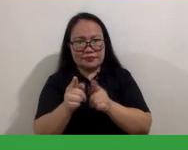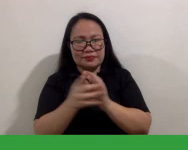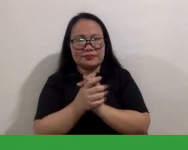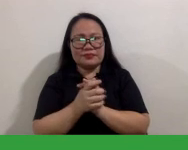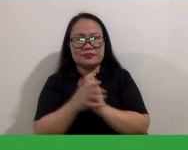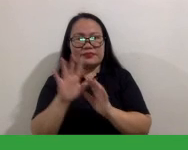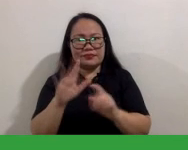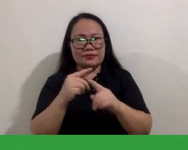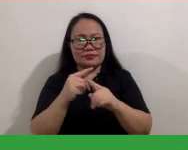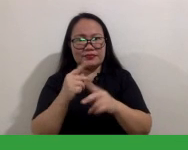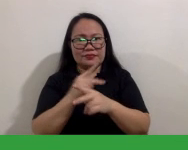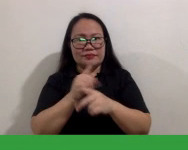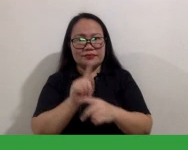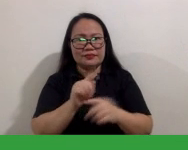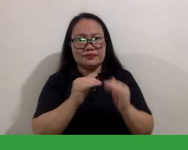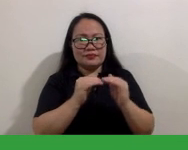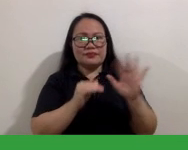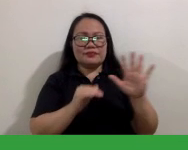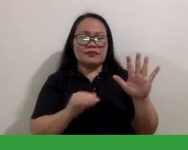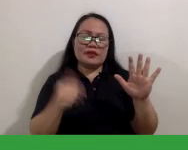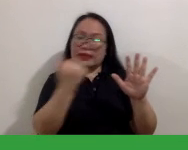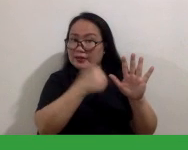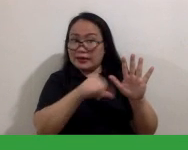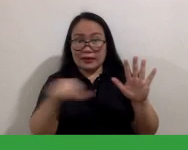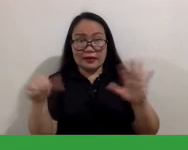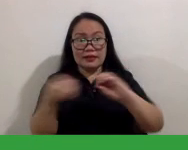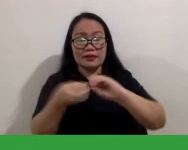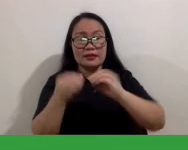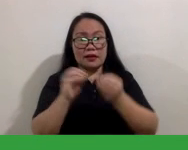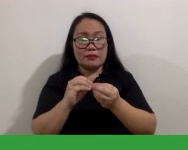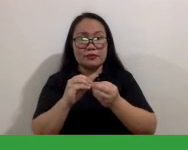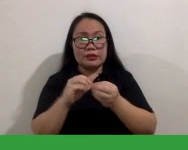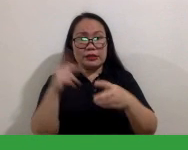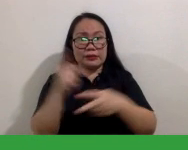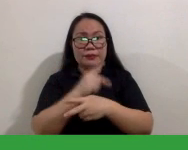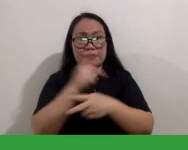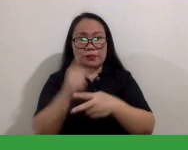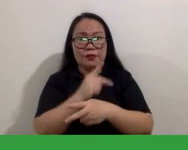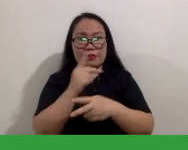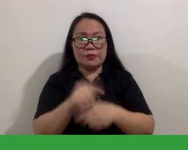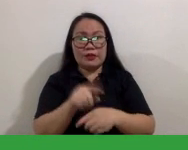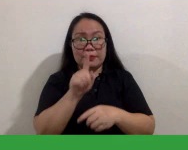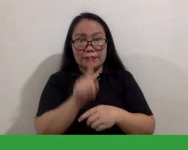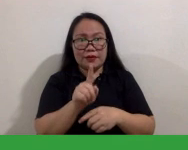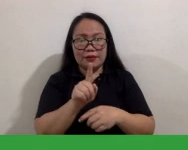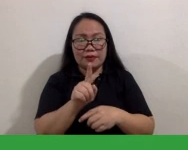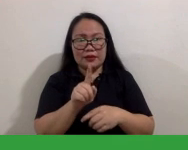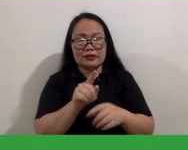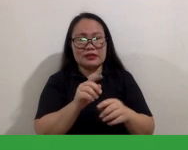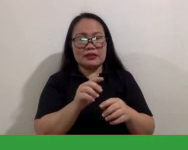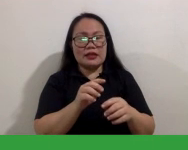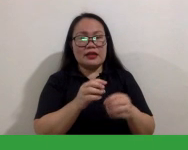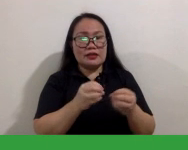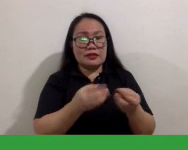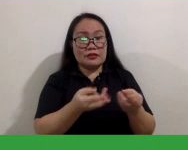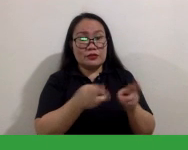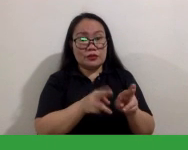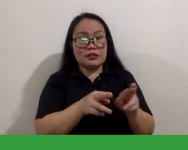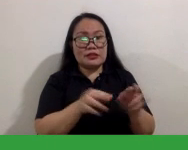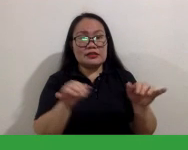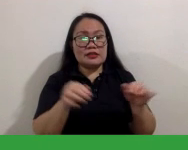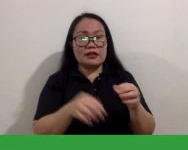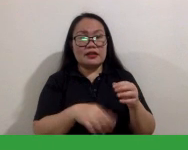1 is equal to 5. So, identity, kasi kung any number, the resulting product is the number